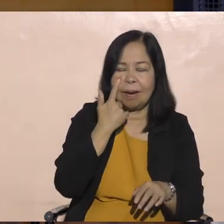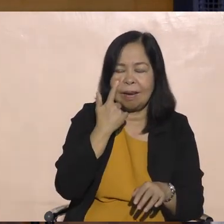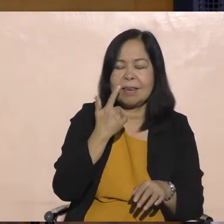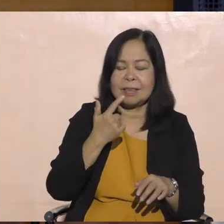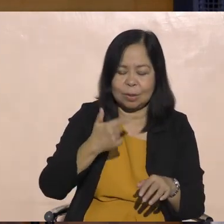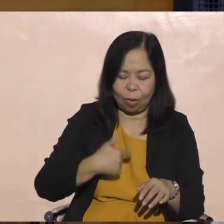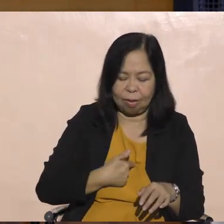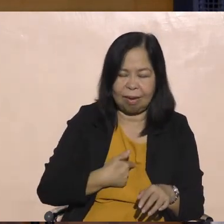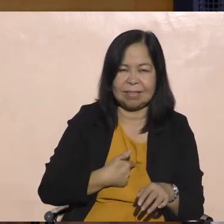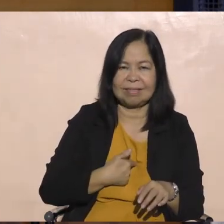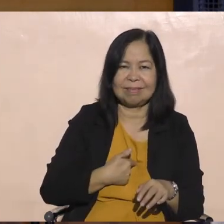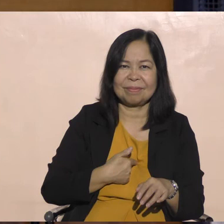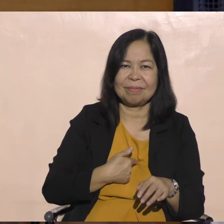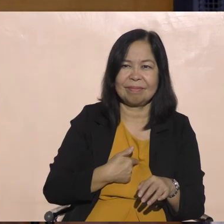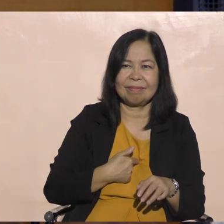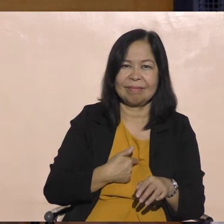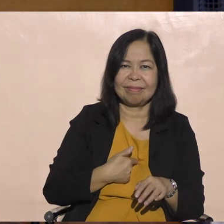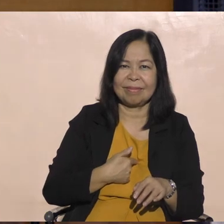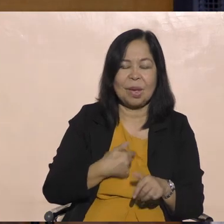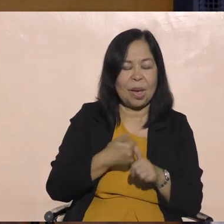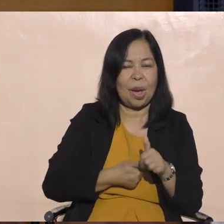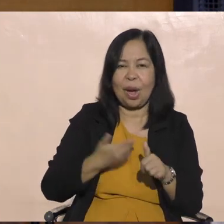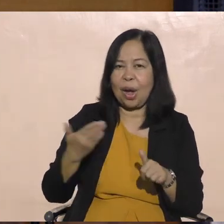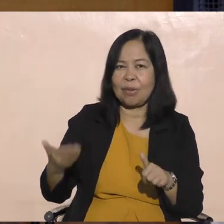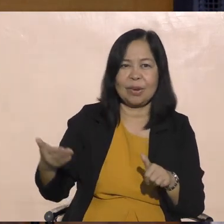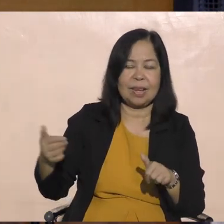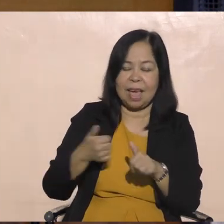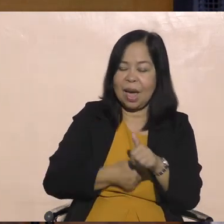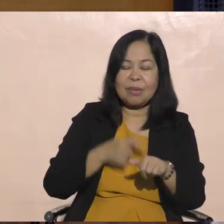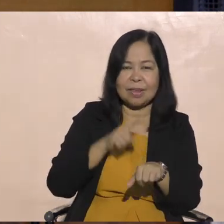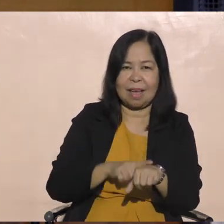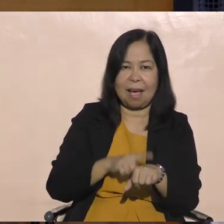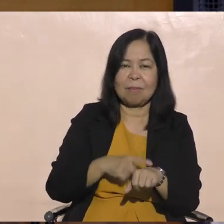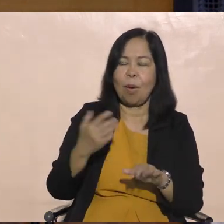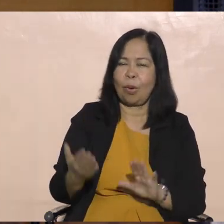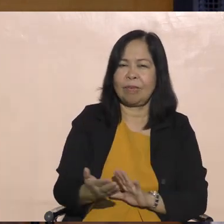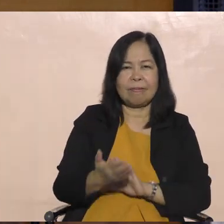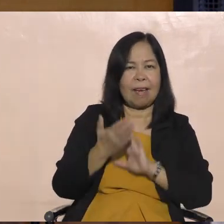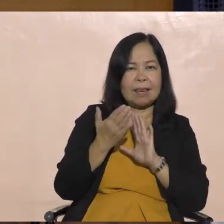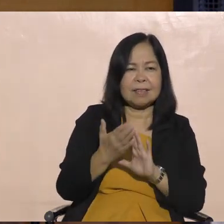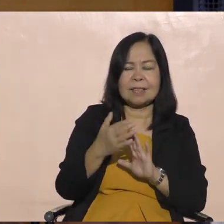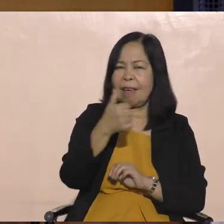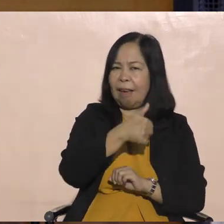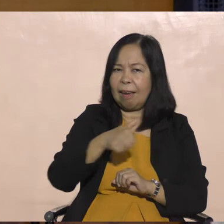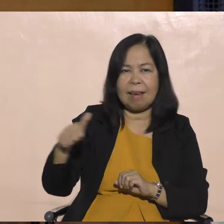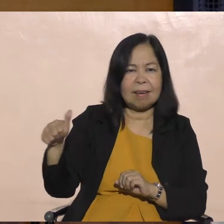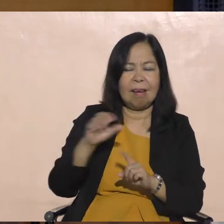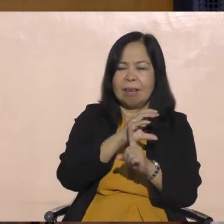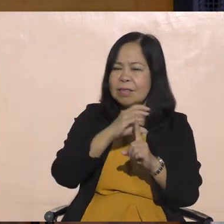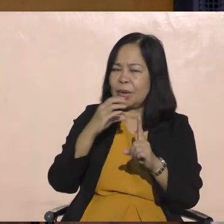was downloaded into your heart, mga kaigsuunan. So that every time we face any difficulties or